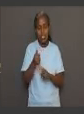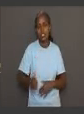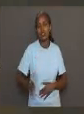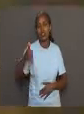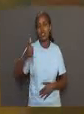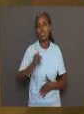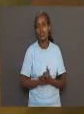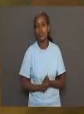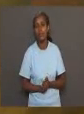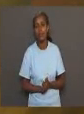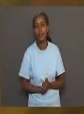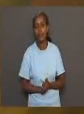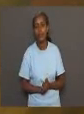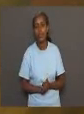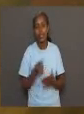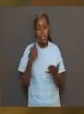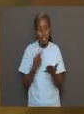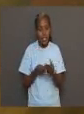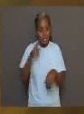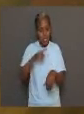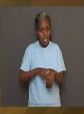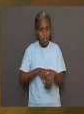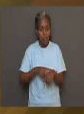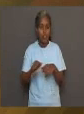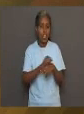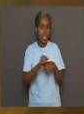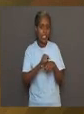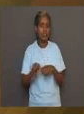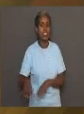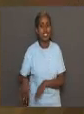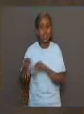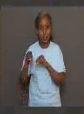origin. It is time for an activity, students.